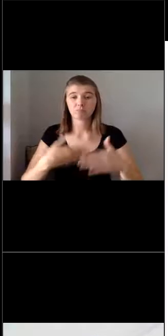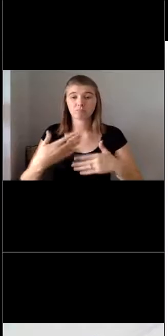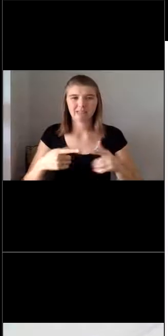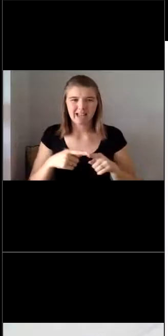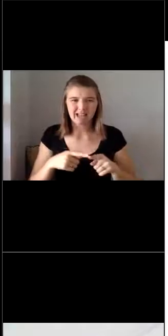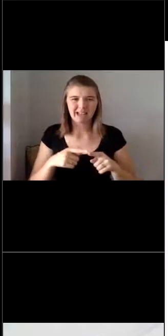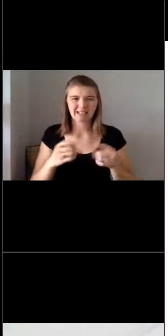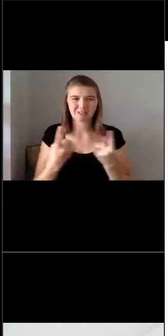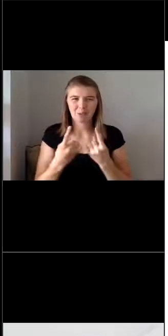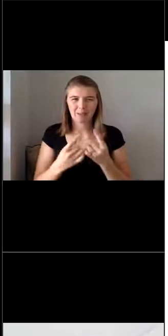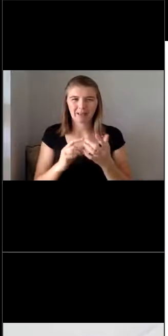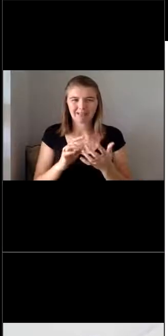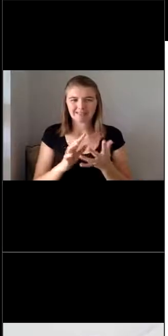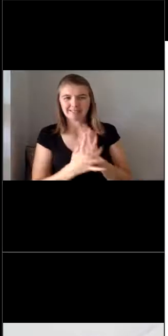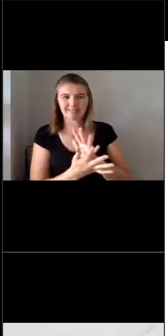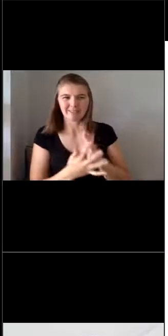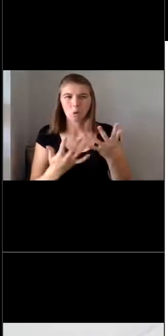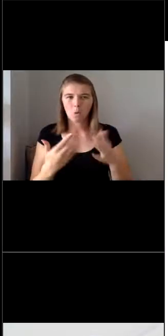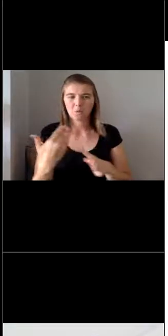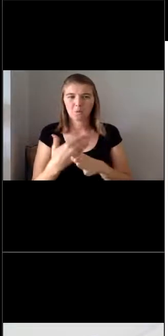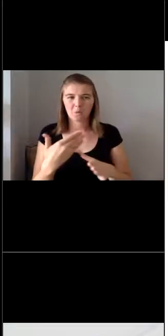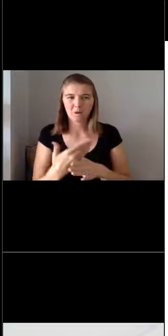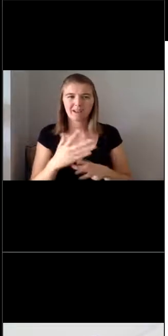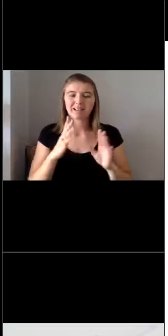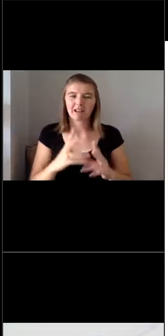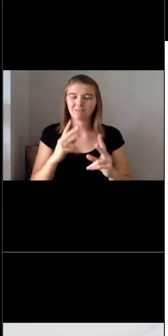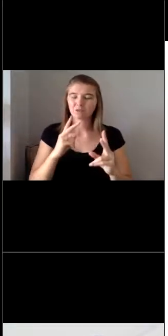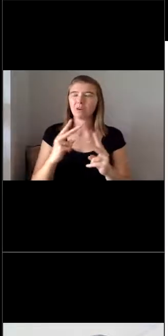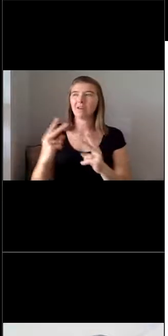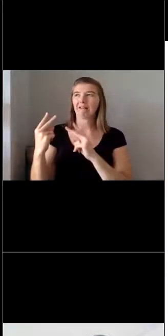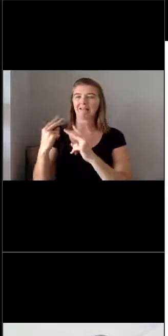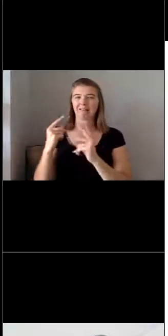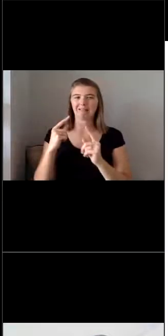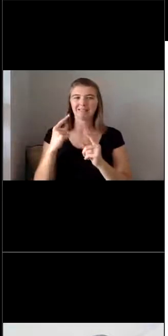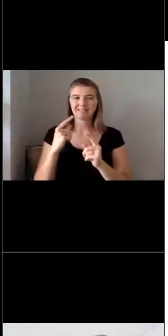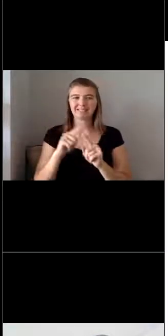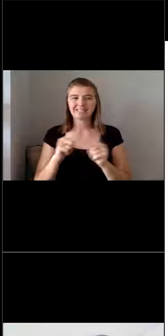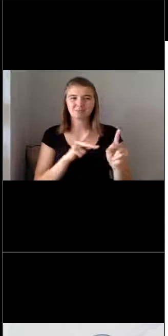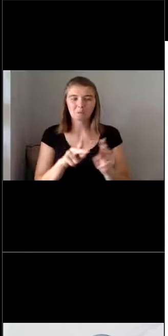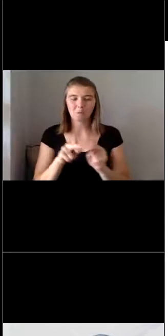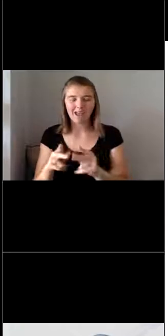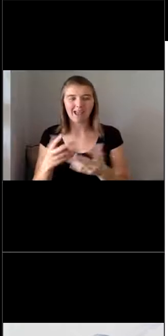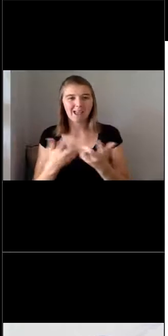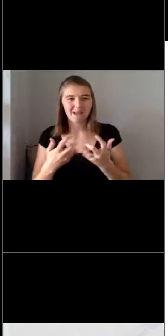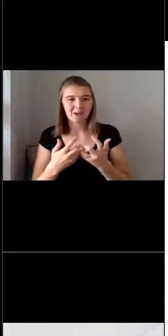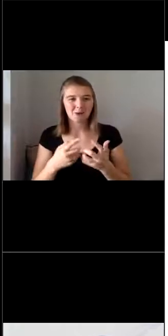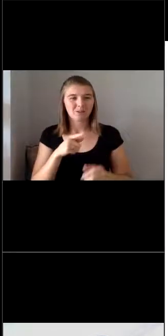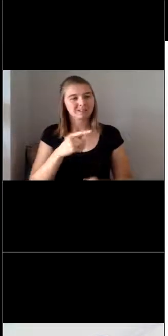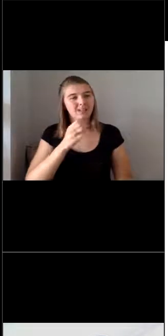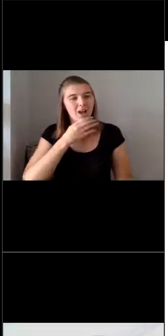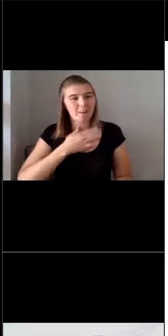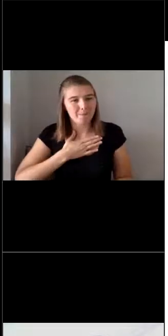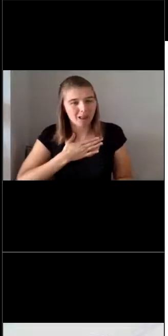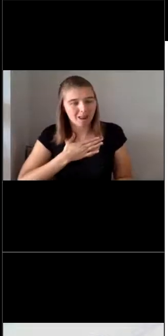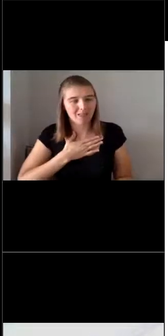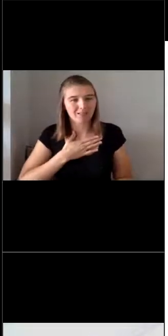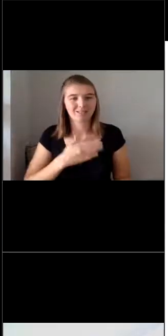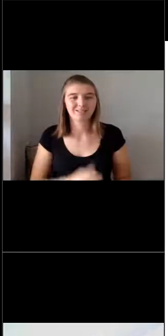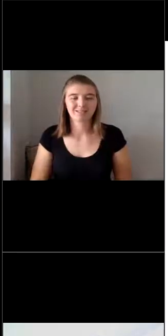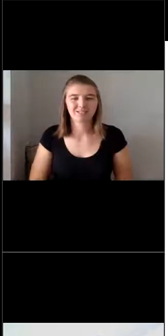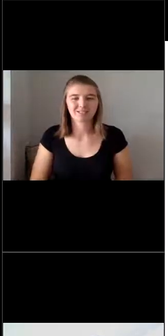we needed to take into account both internal and external factors. So, for example, if our plan